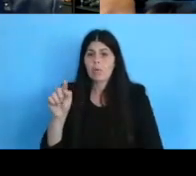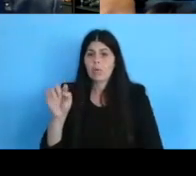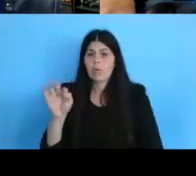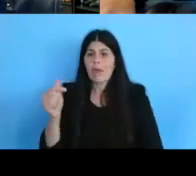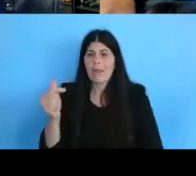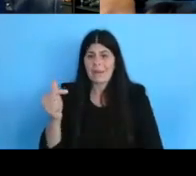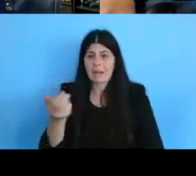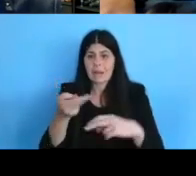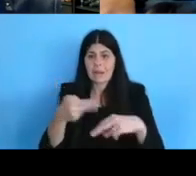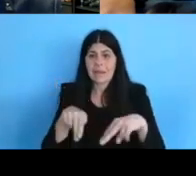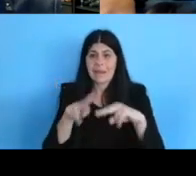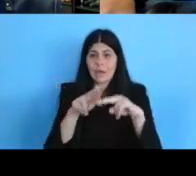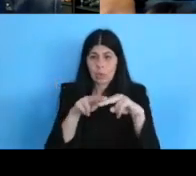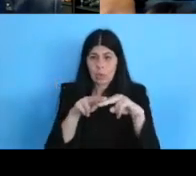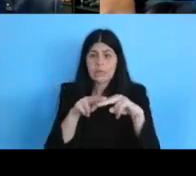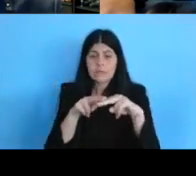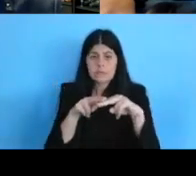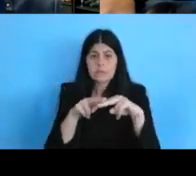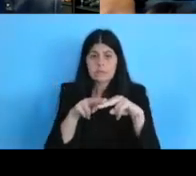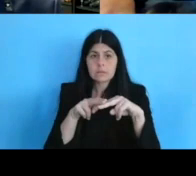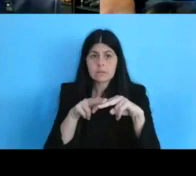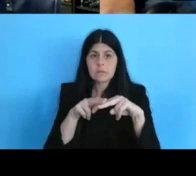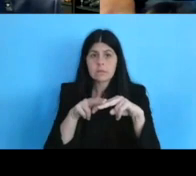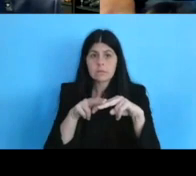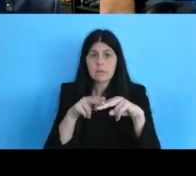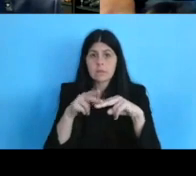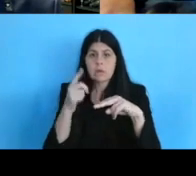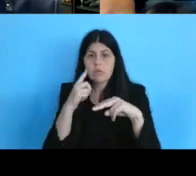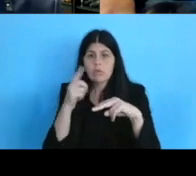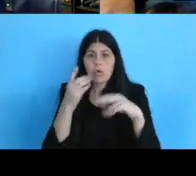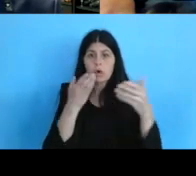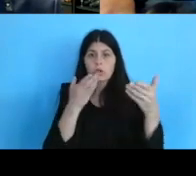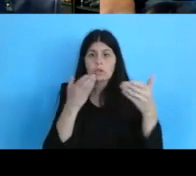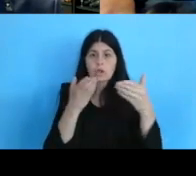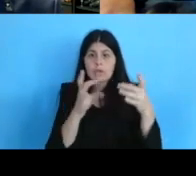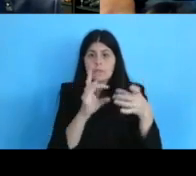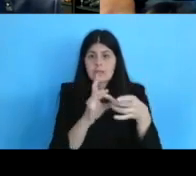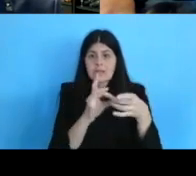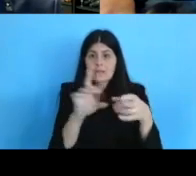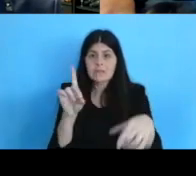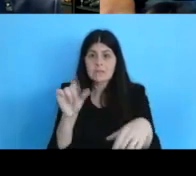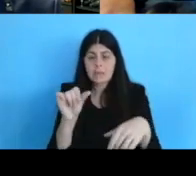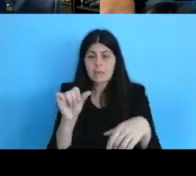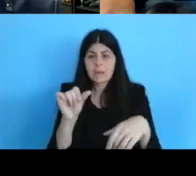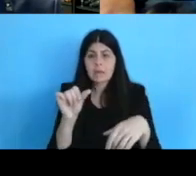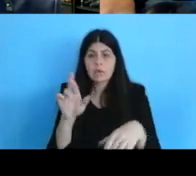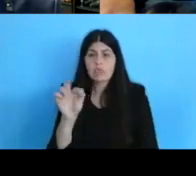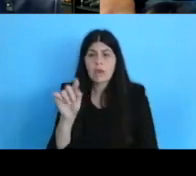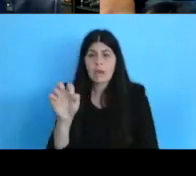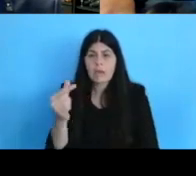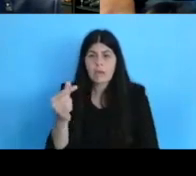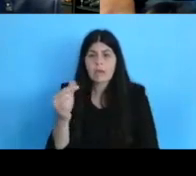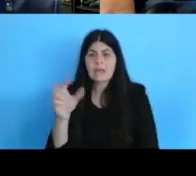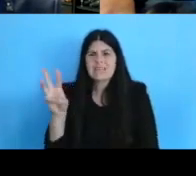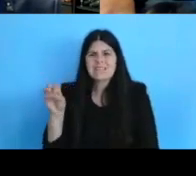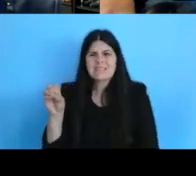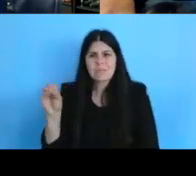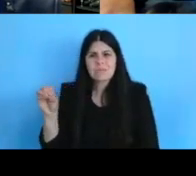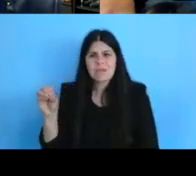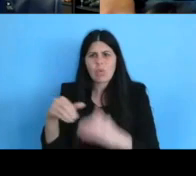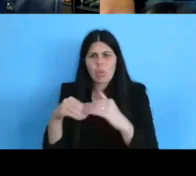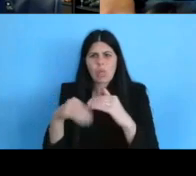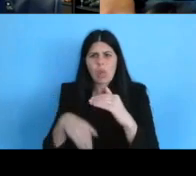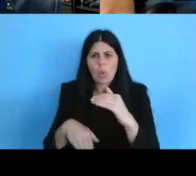for those with a service-connected disability rating of 60% or lower, the unemployment rate